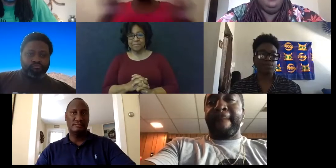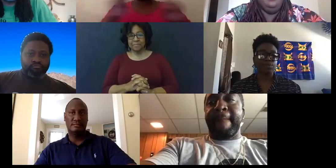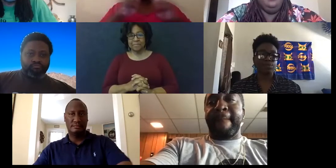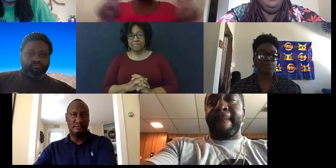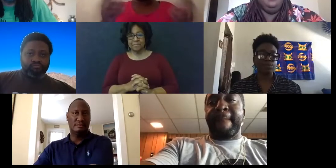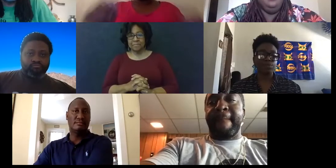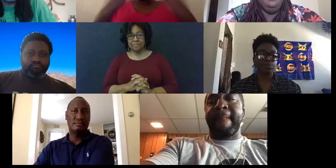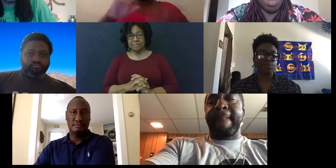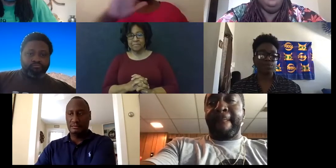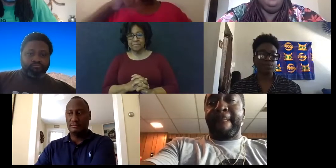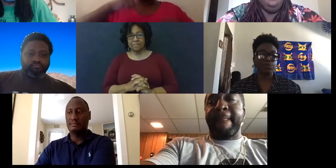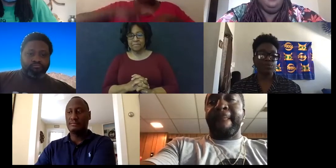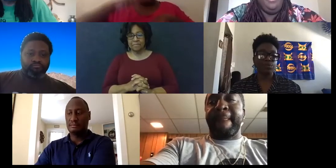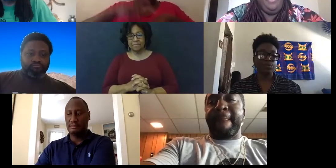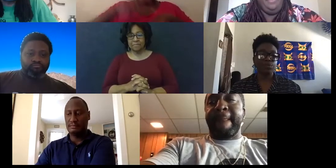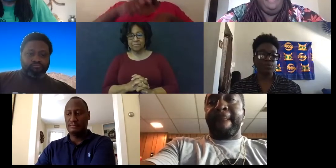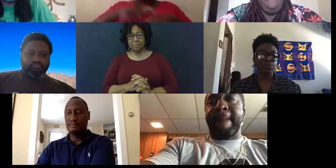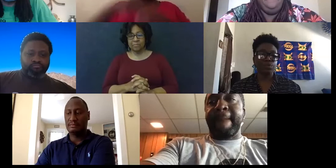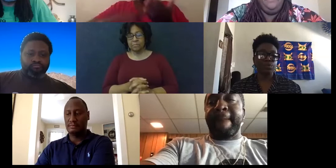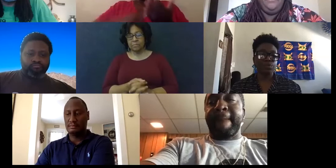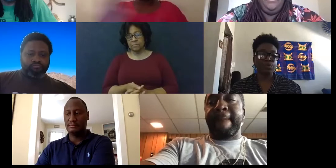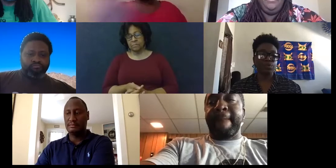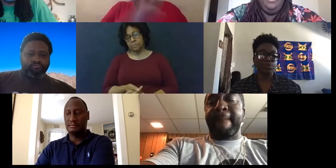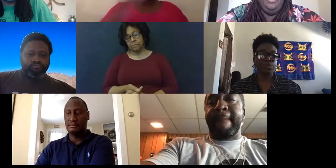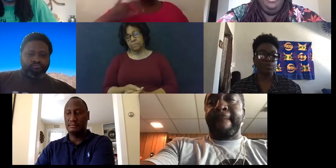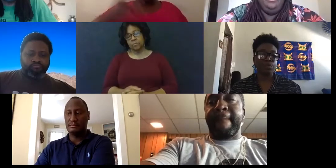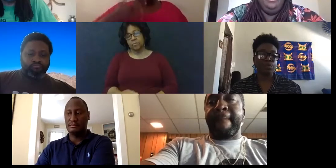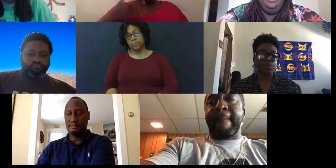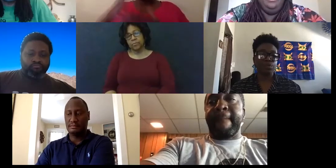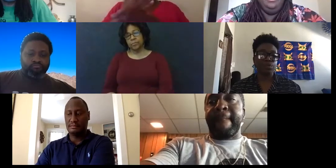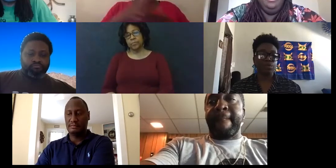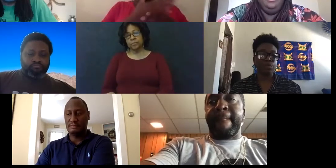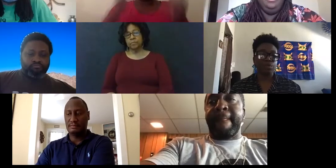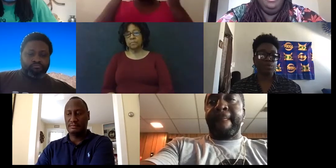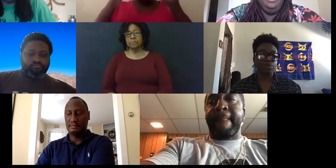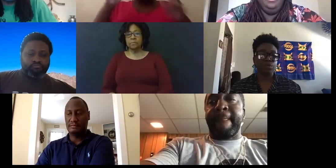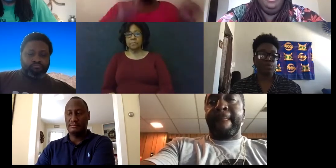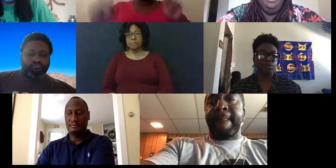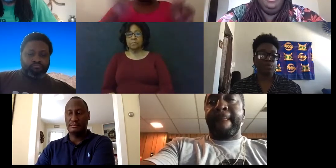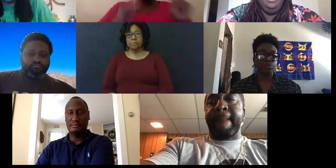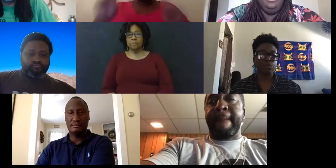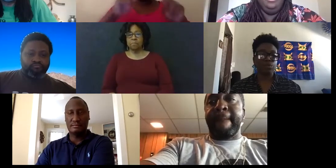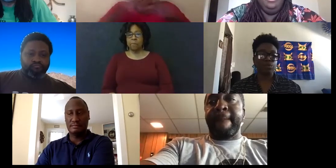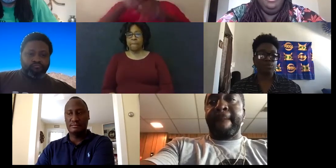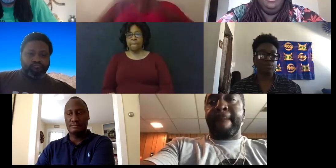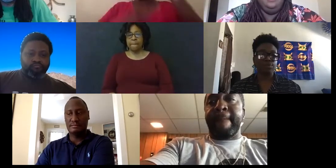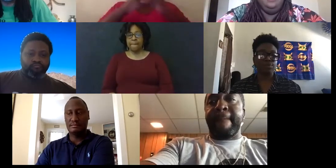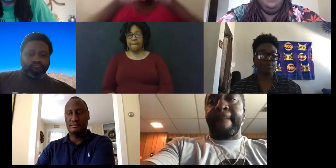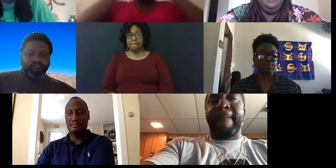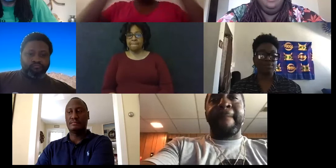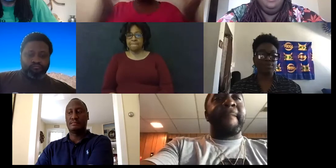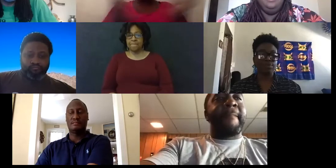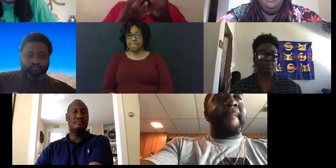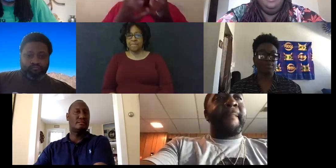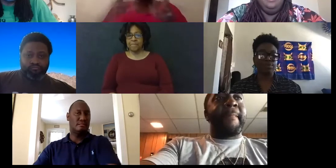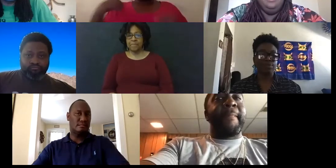us some of your time to just talk about your feelings and to share with so many people in the world. Because we